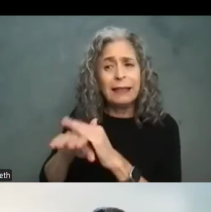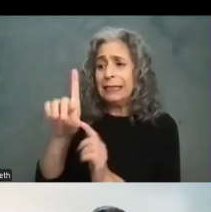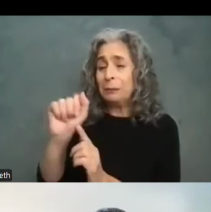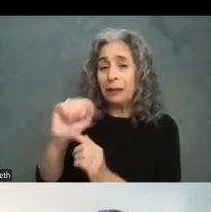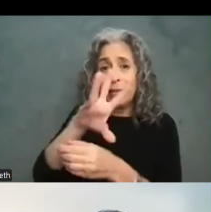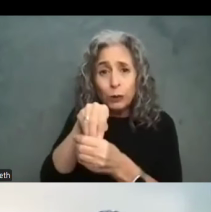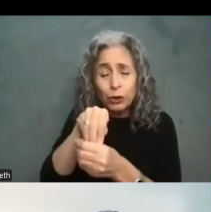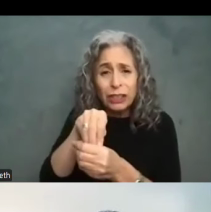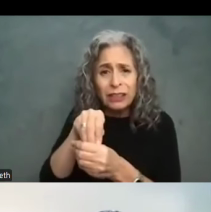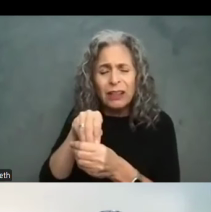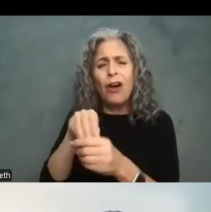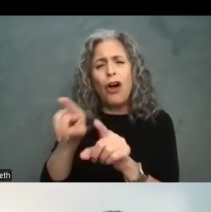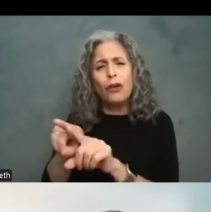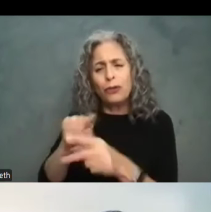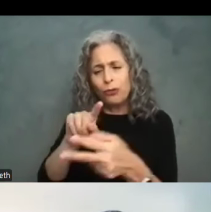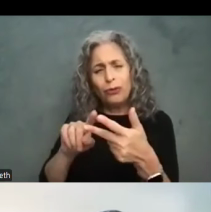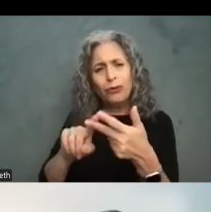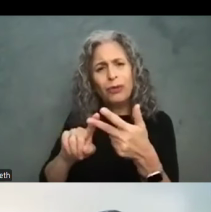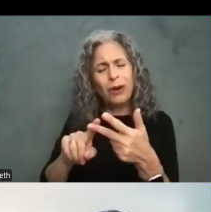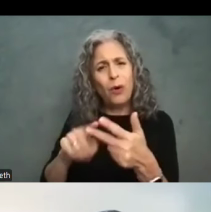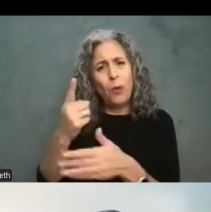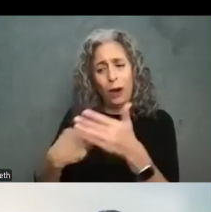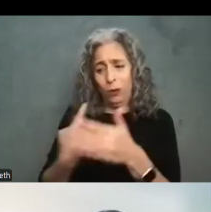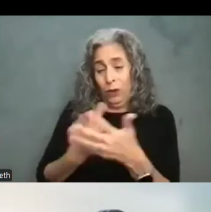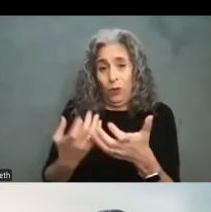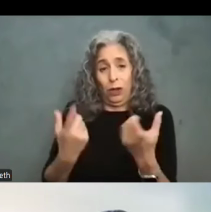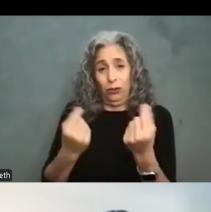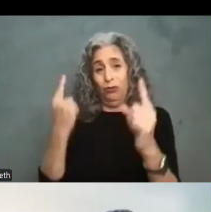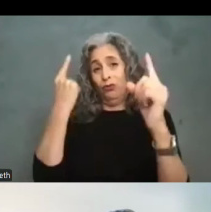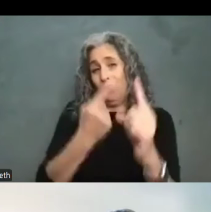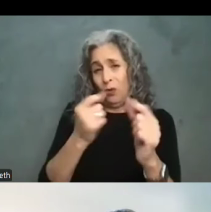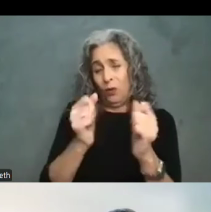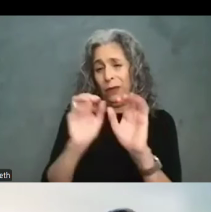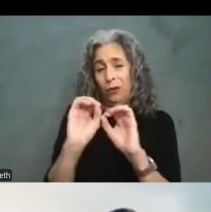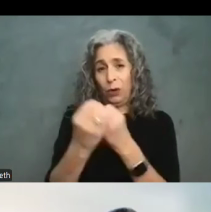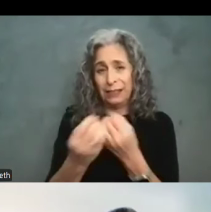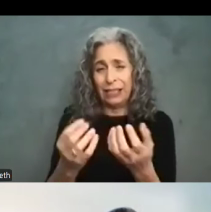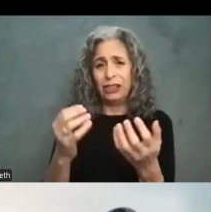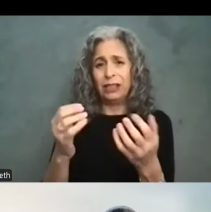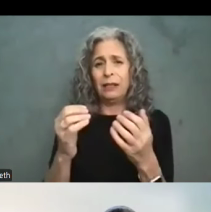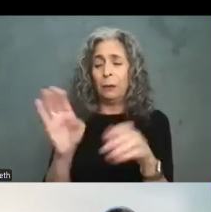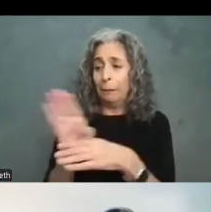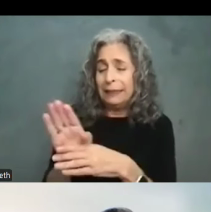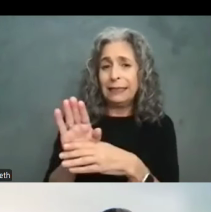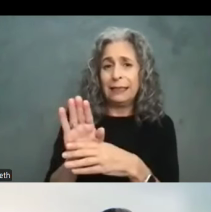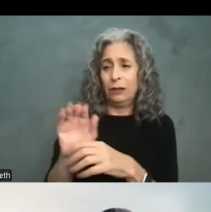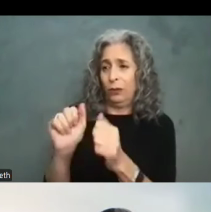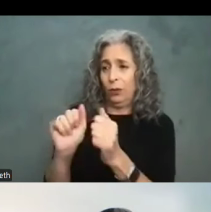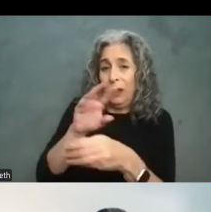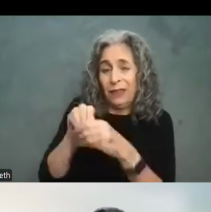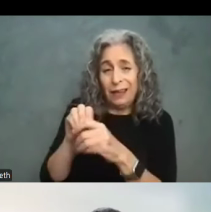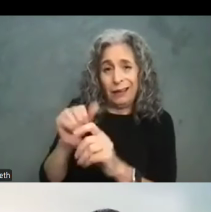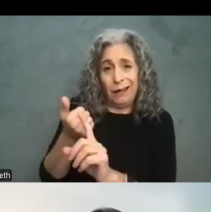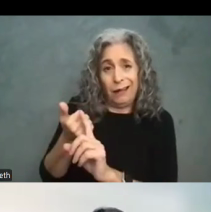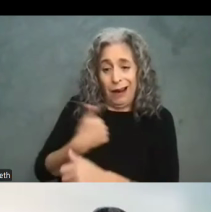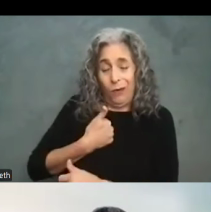inclusion, and we also speak a lot about the fact that what we want to do with organizations, with businesses, with our own communities, we